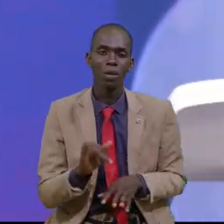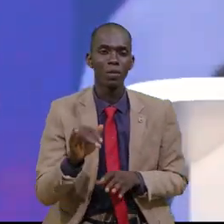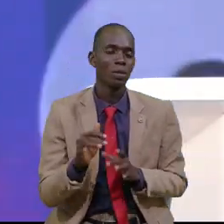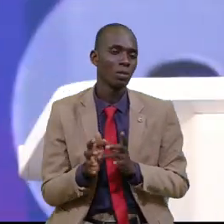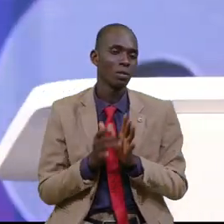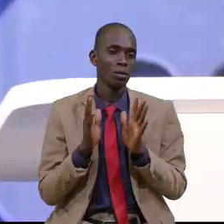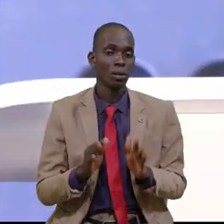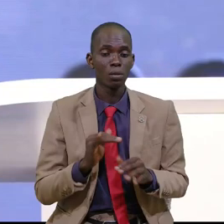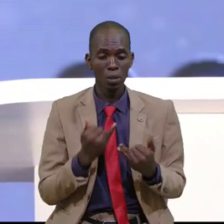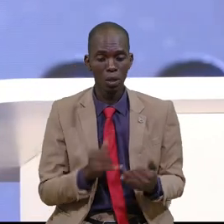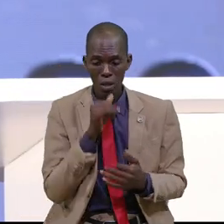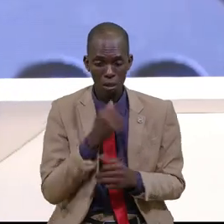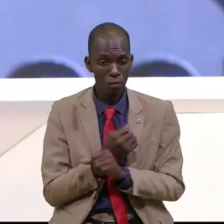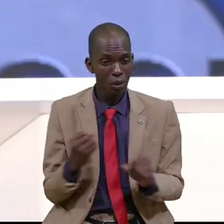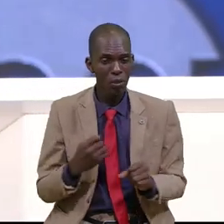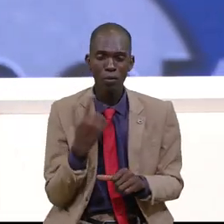I'm born again,